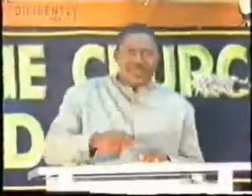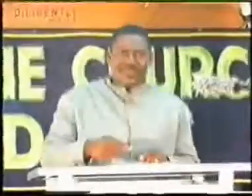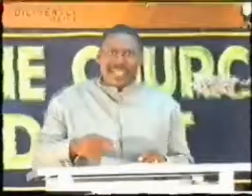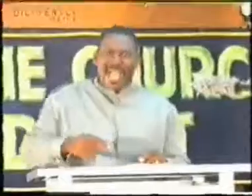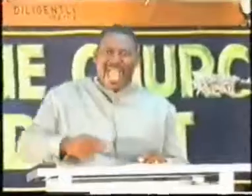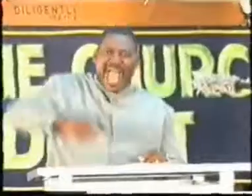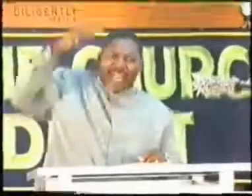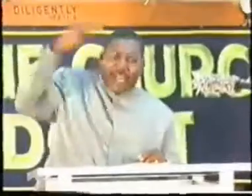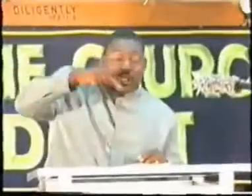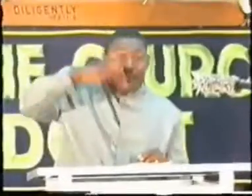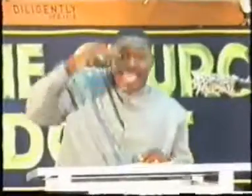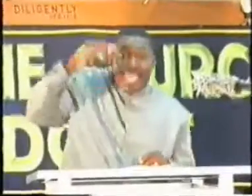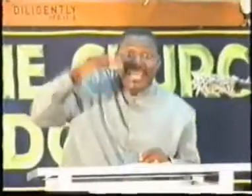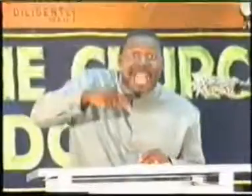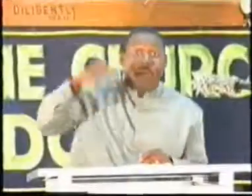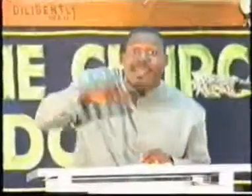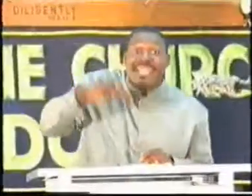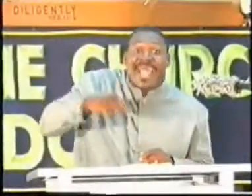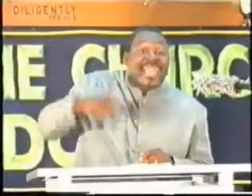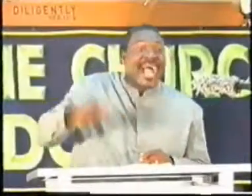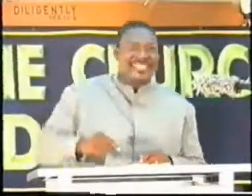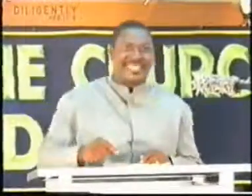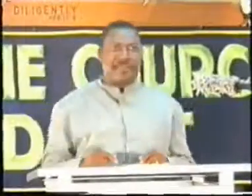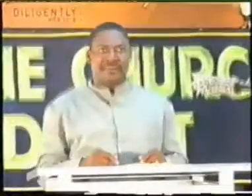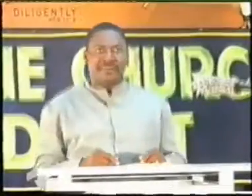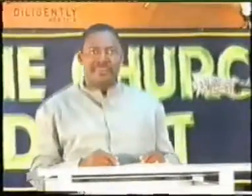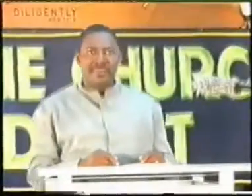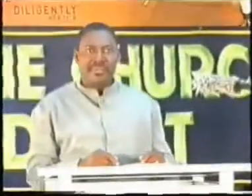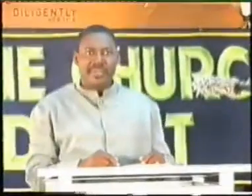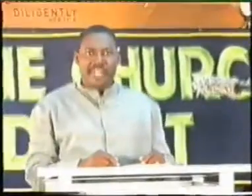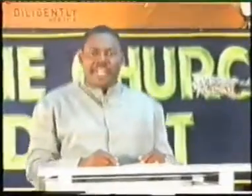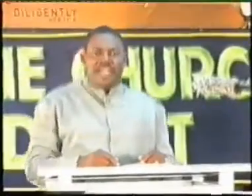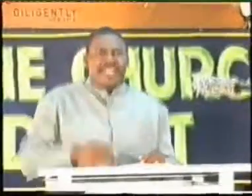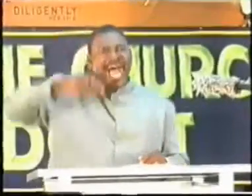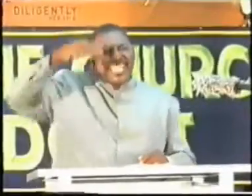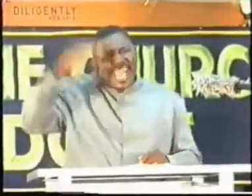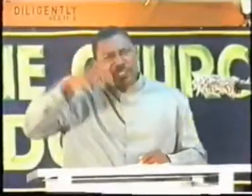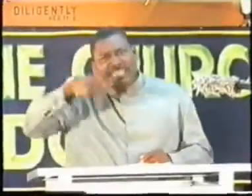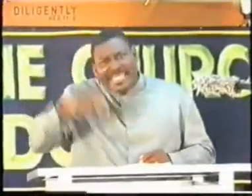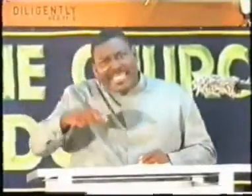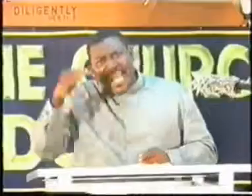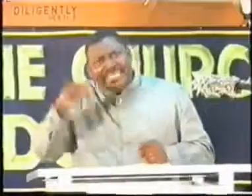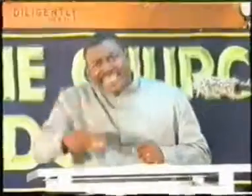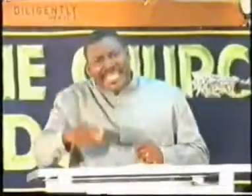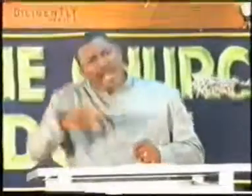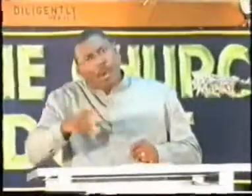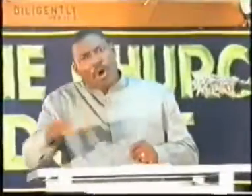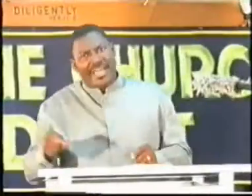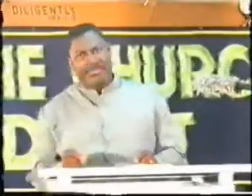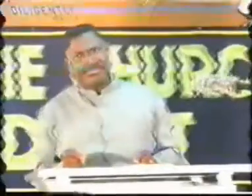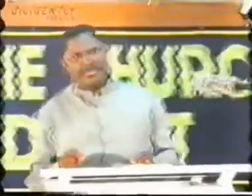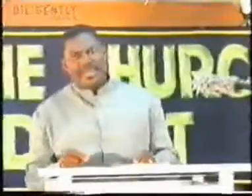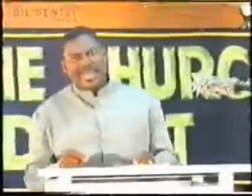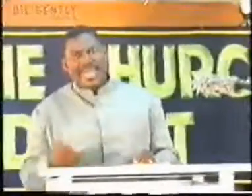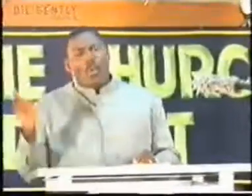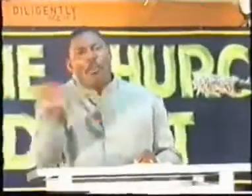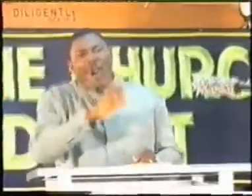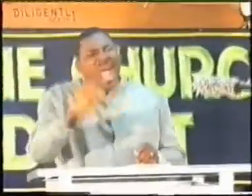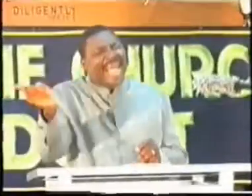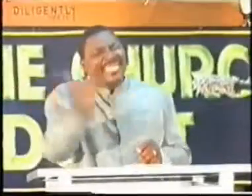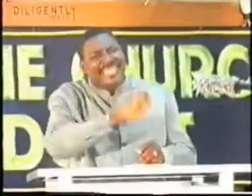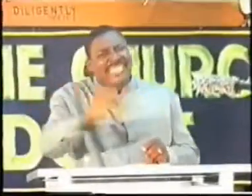se a Christofo a ebi kan woni na eka ensempa no na Yesu din enti ena won enam